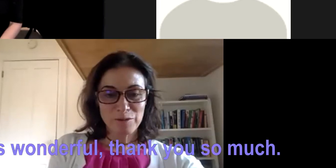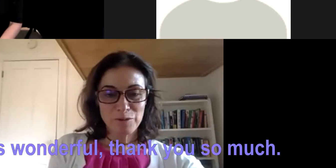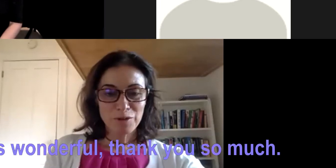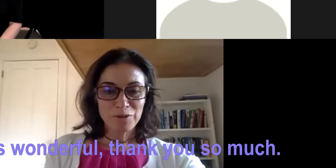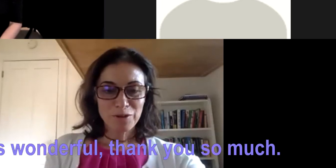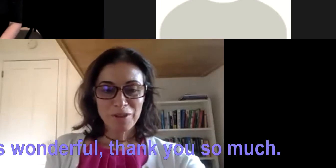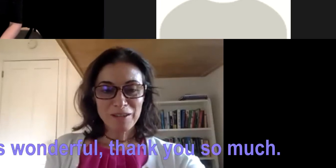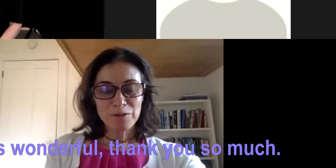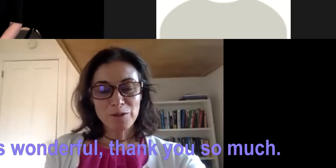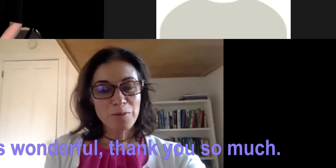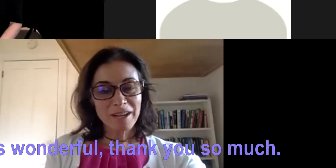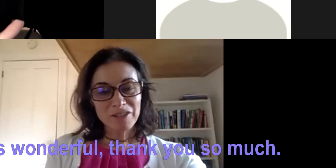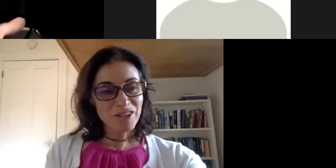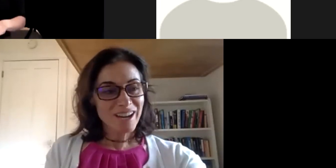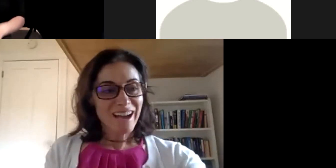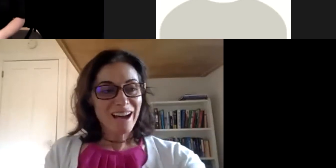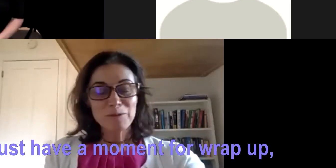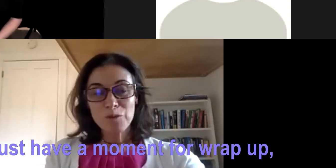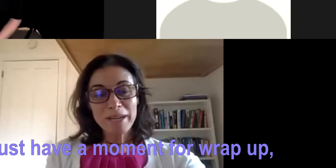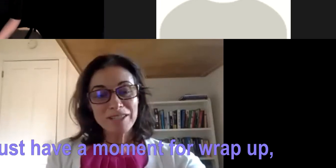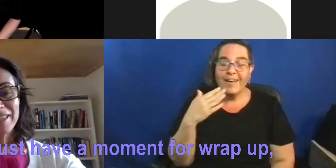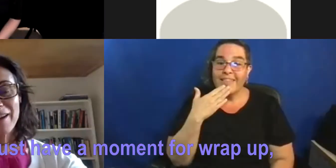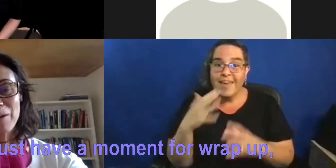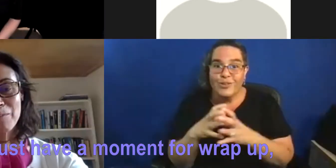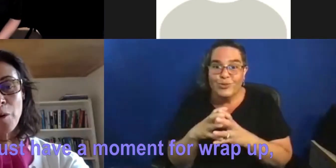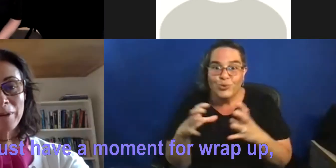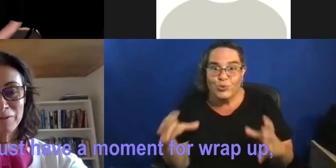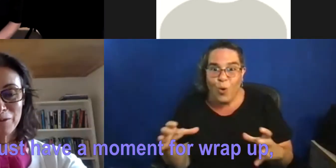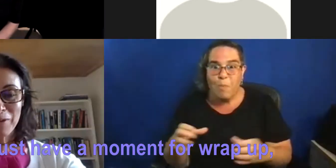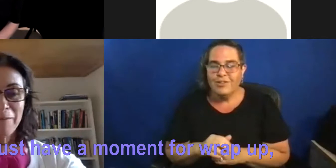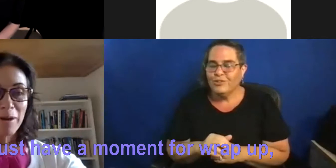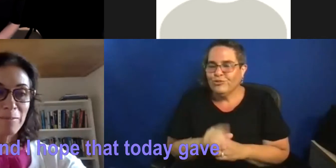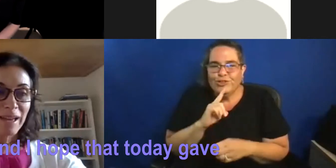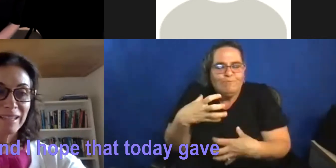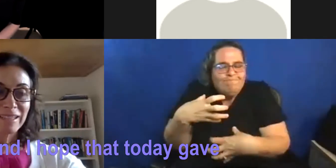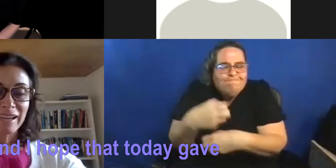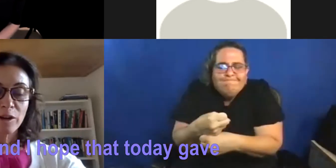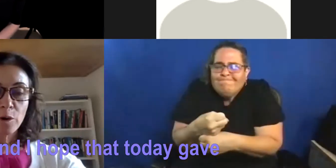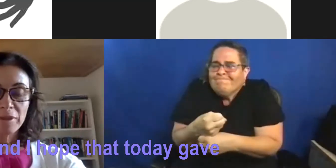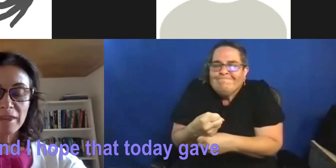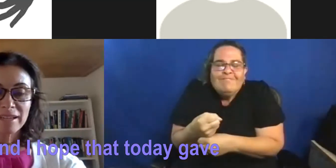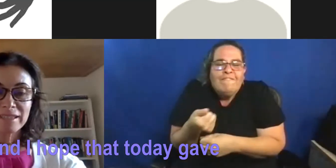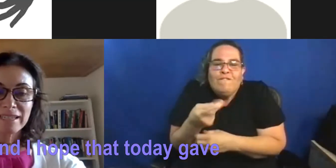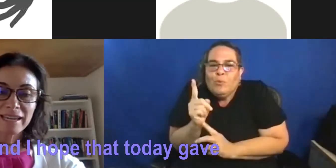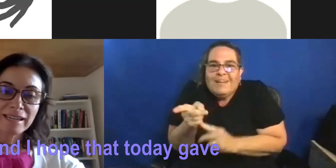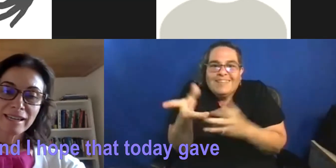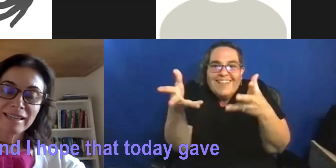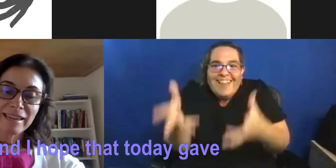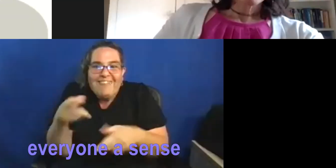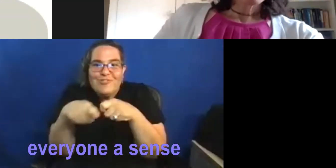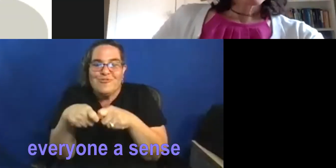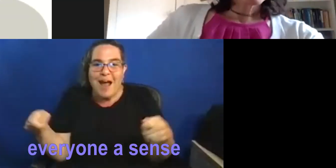That was wonderful. Thank you so much. So we just have a moment for wrap up. And I hope that today